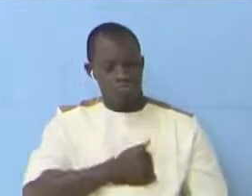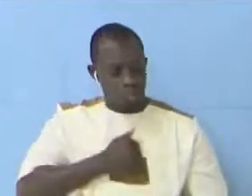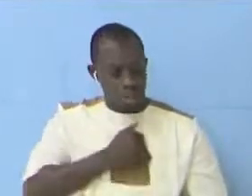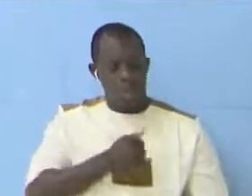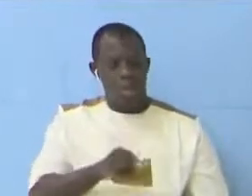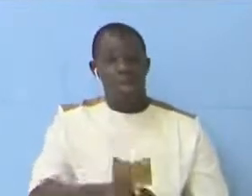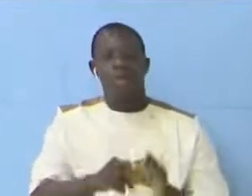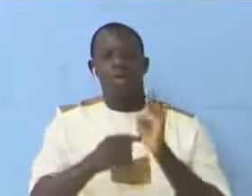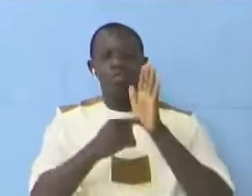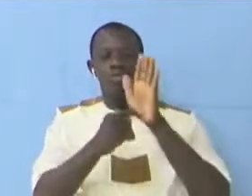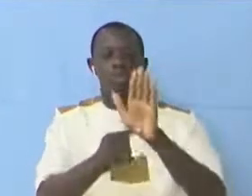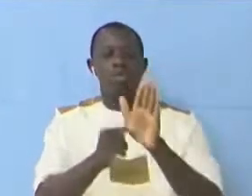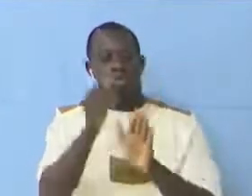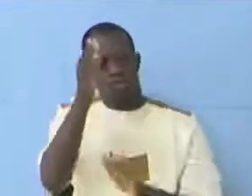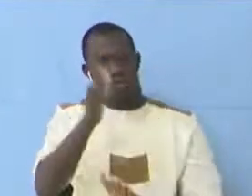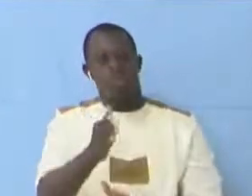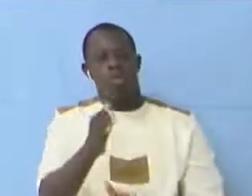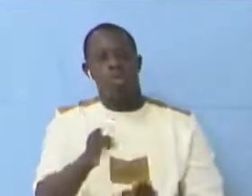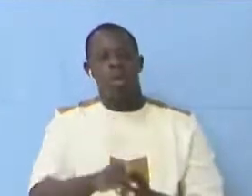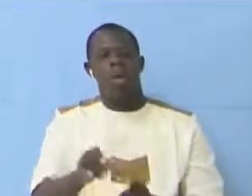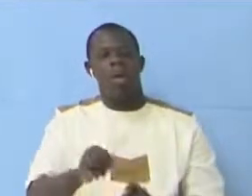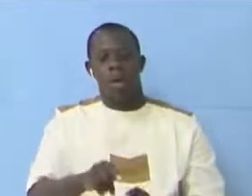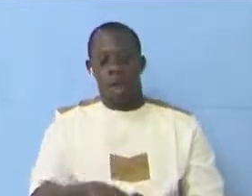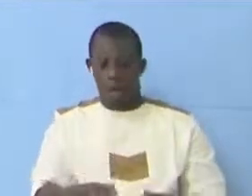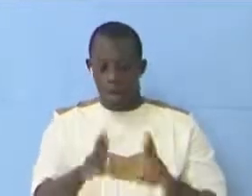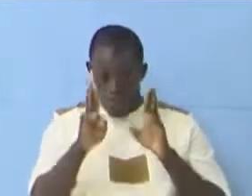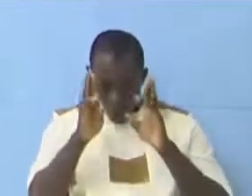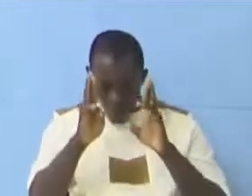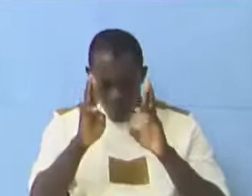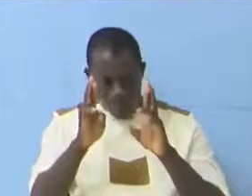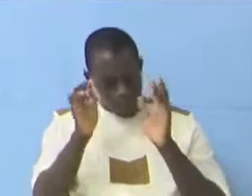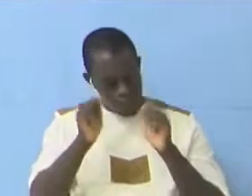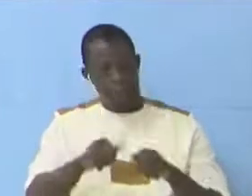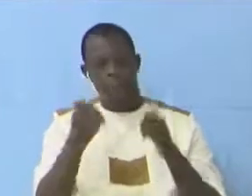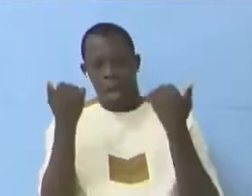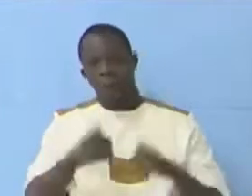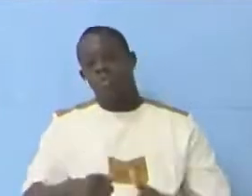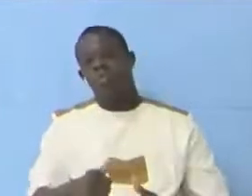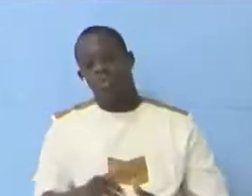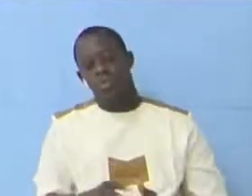dëgga. To reveal the truth. te yaakaar naa ne dina am insha Allah. And I